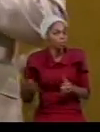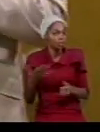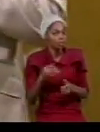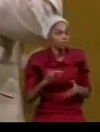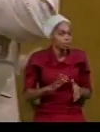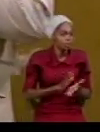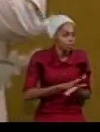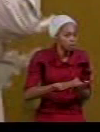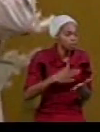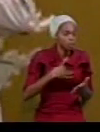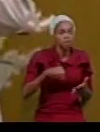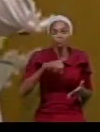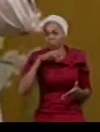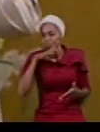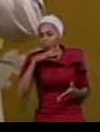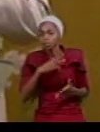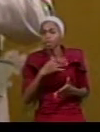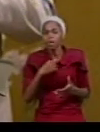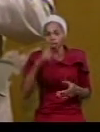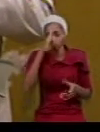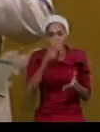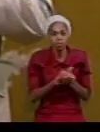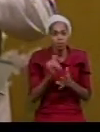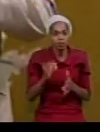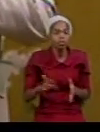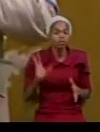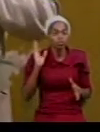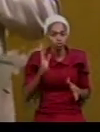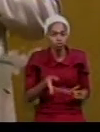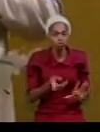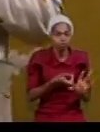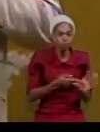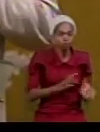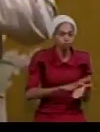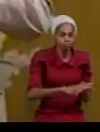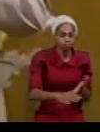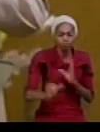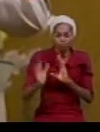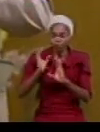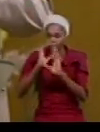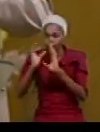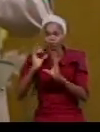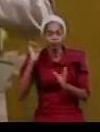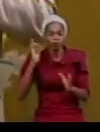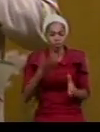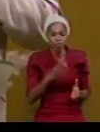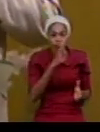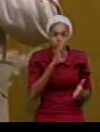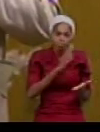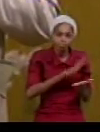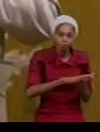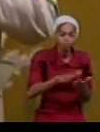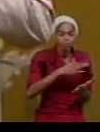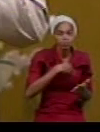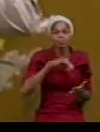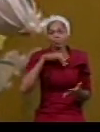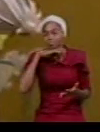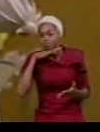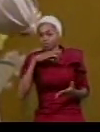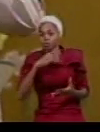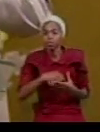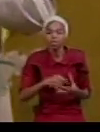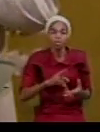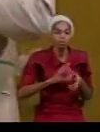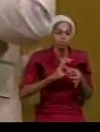And the believer must only be associated with the clean. In conversation, there's clean and unclean. In relationship, there's clean